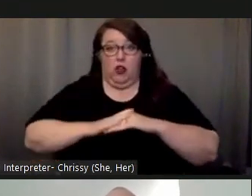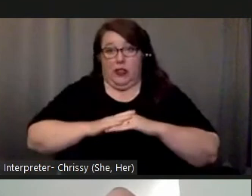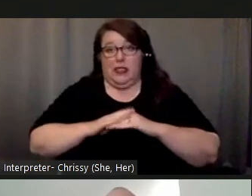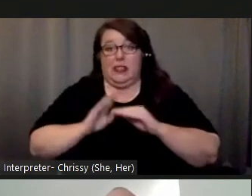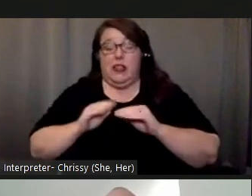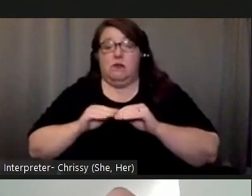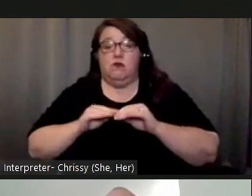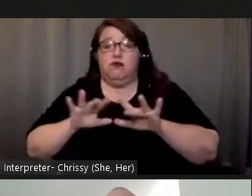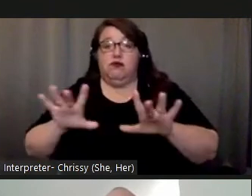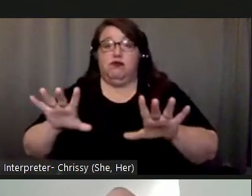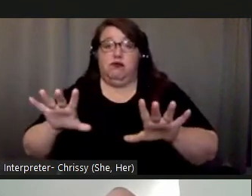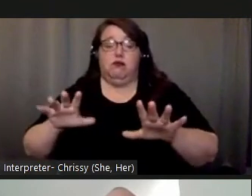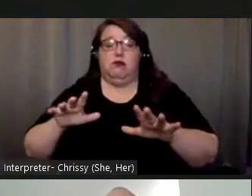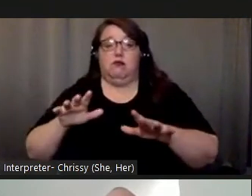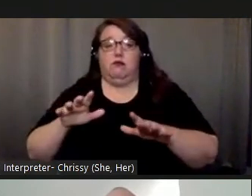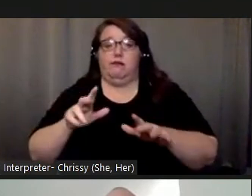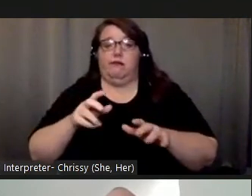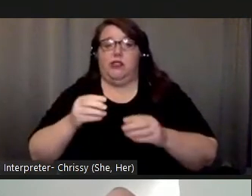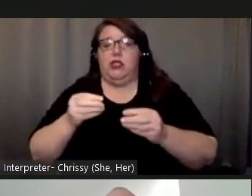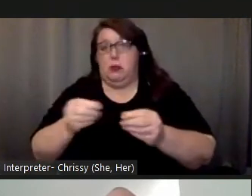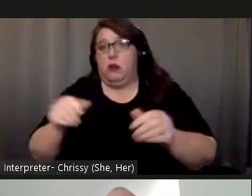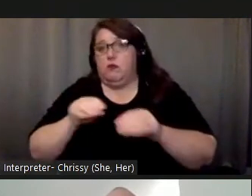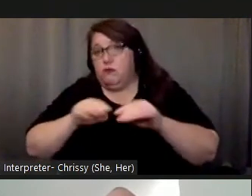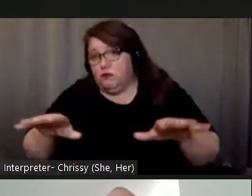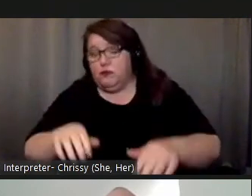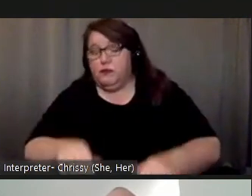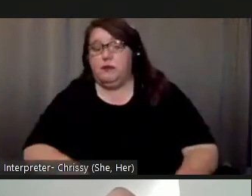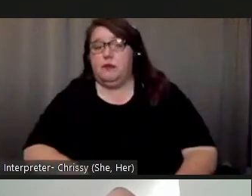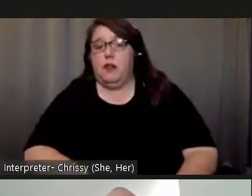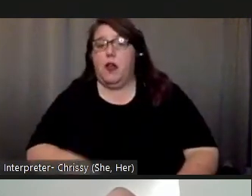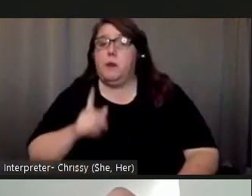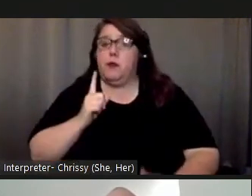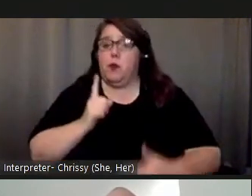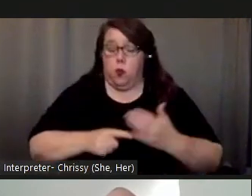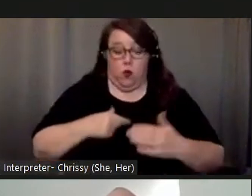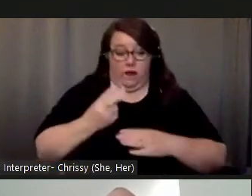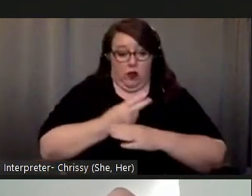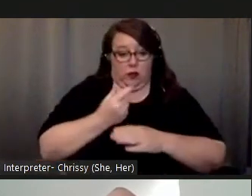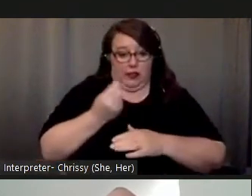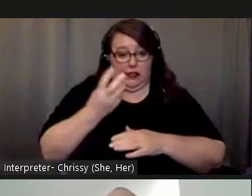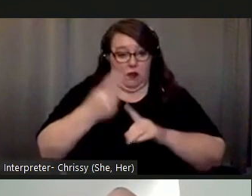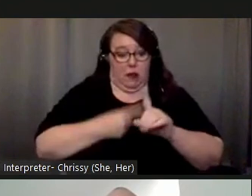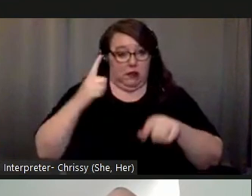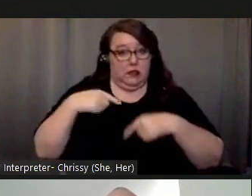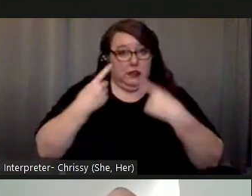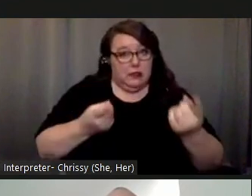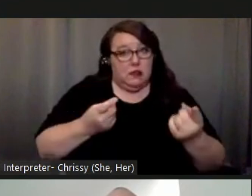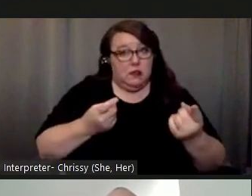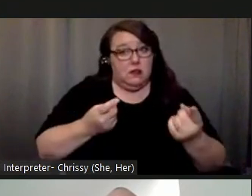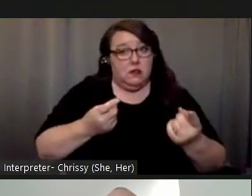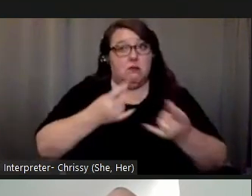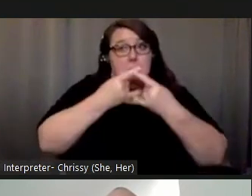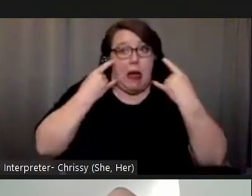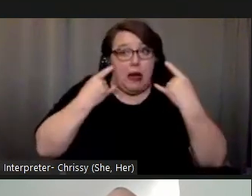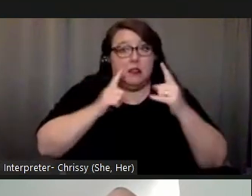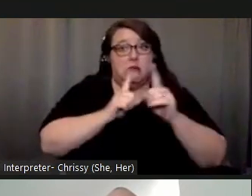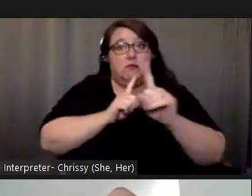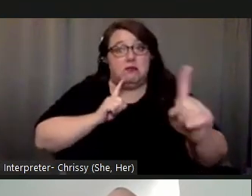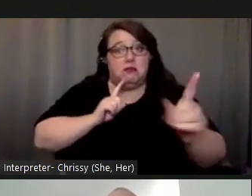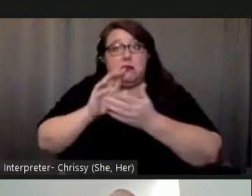what we know is that the strategies we've been using in the last couple of months are really the same strategies that are going to be effective